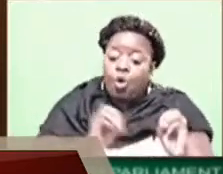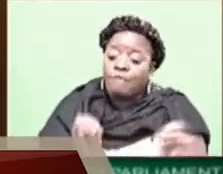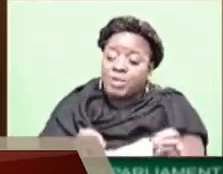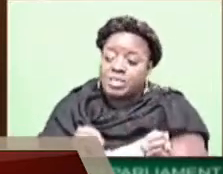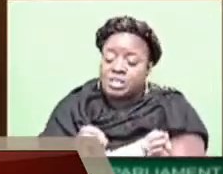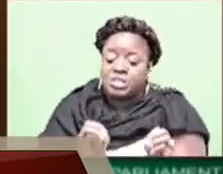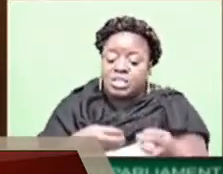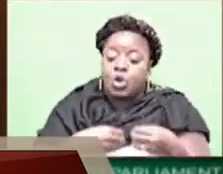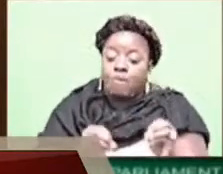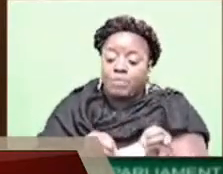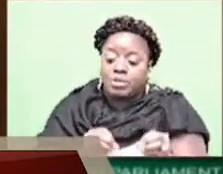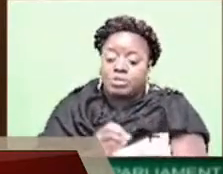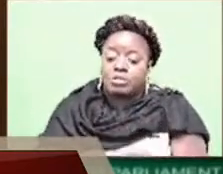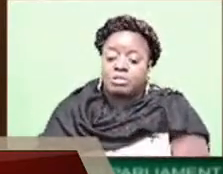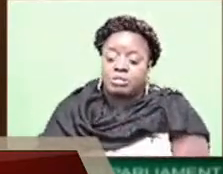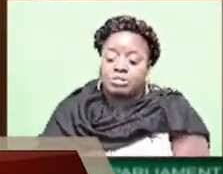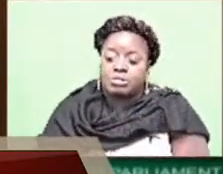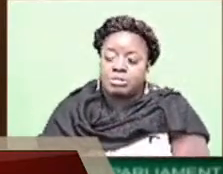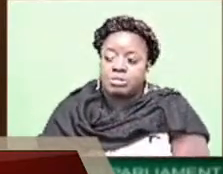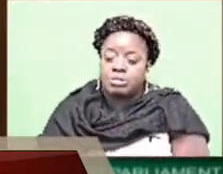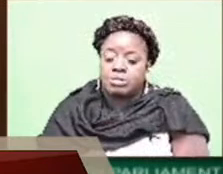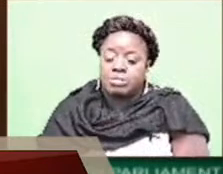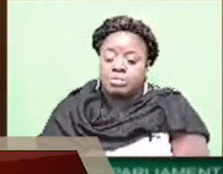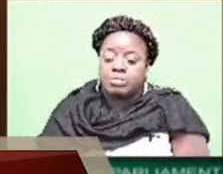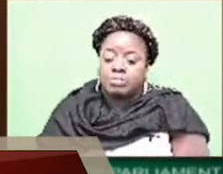to remind that we no longer have